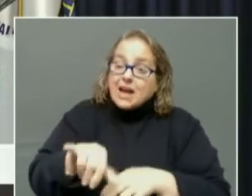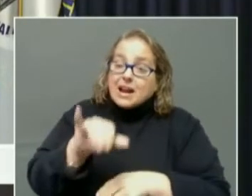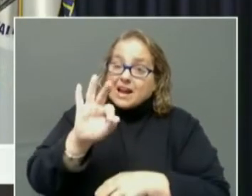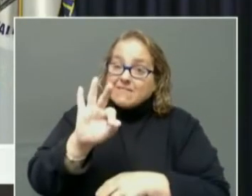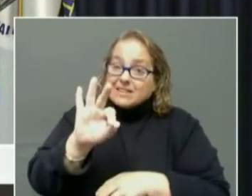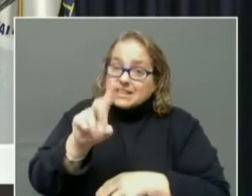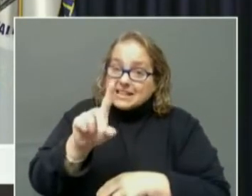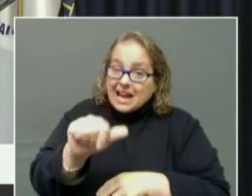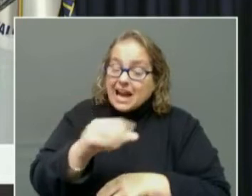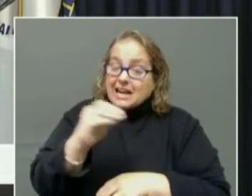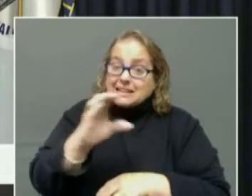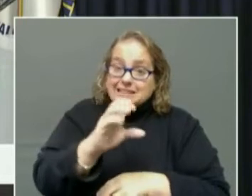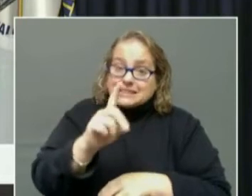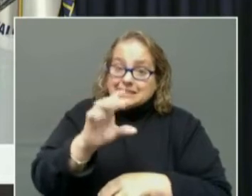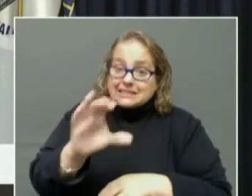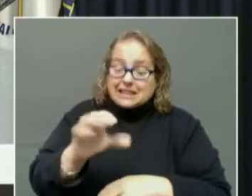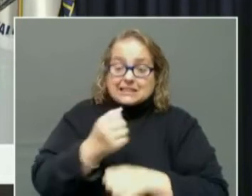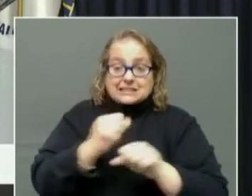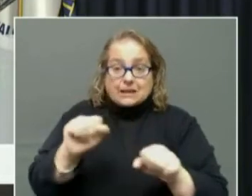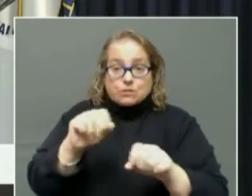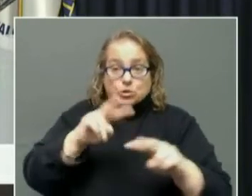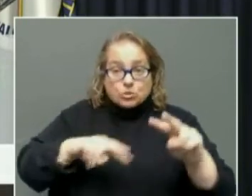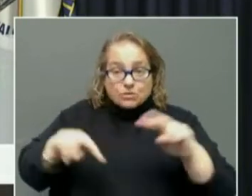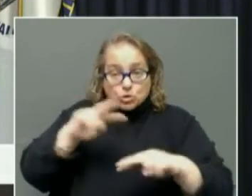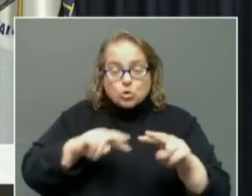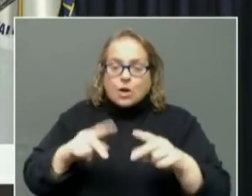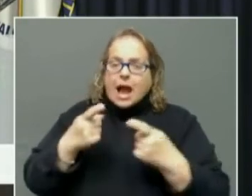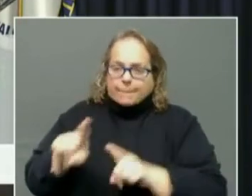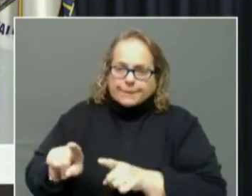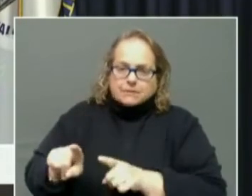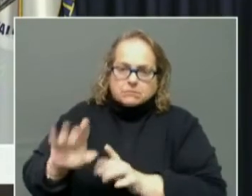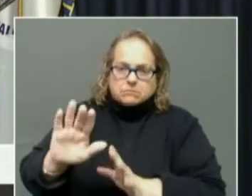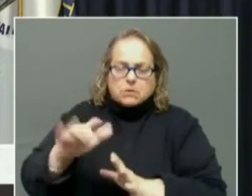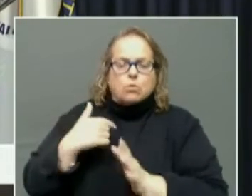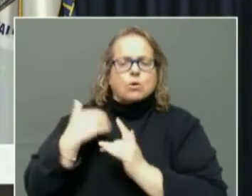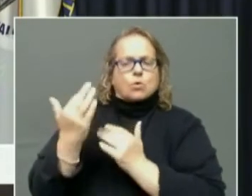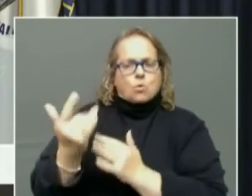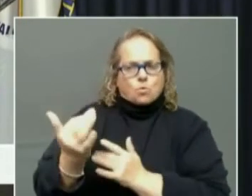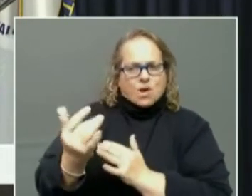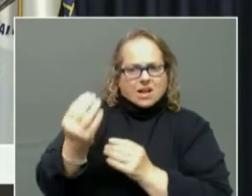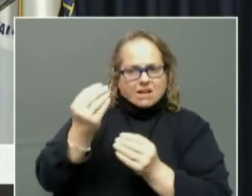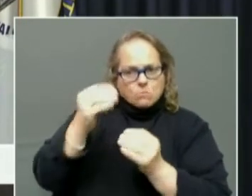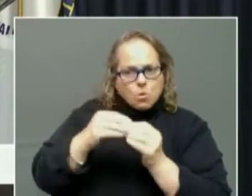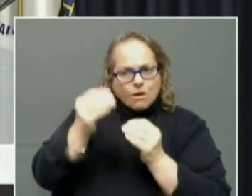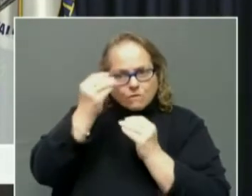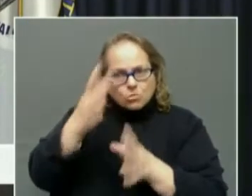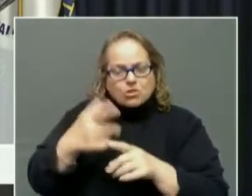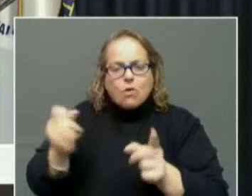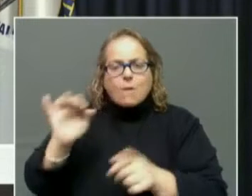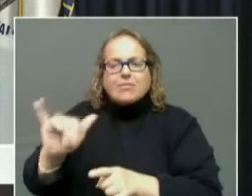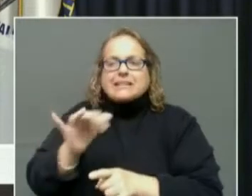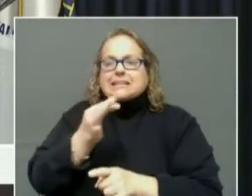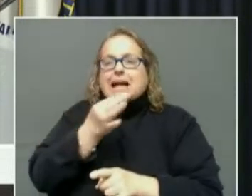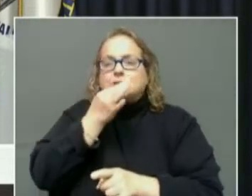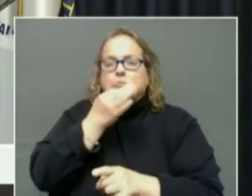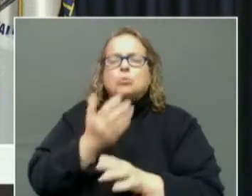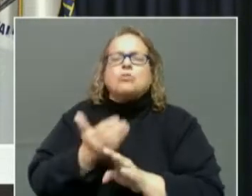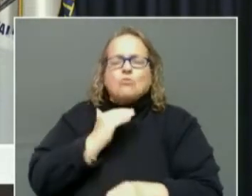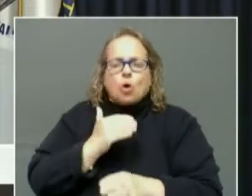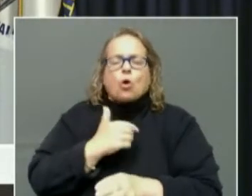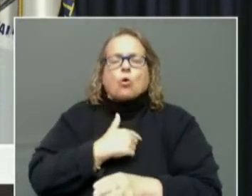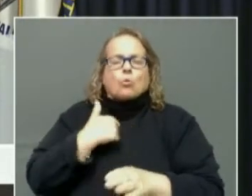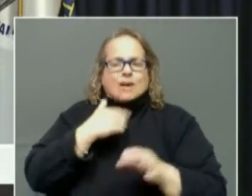CDC safety reviews occur and that we await further information from these experts before we reach additional